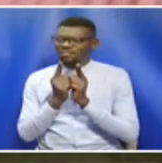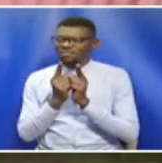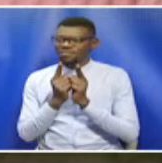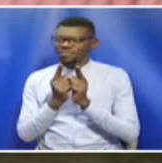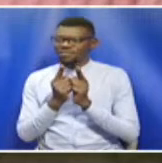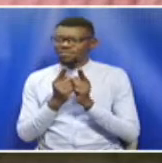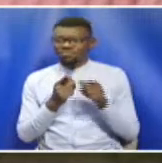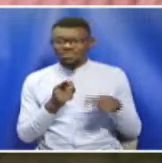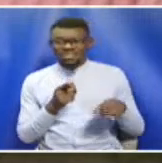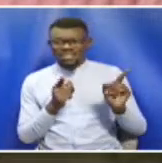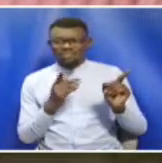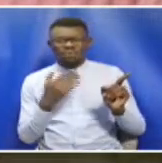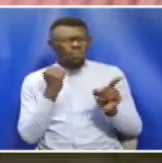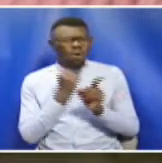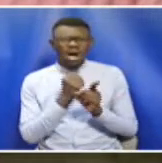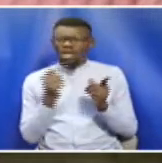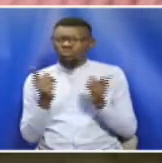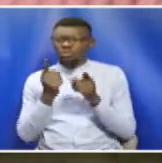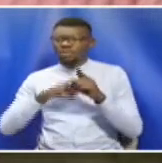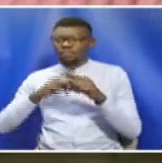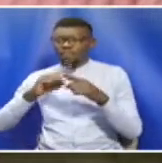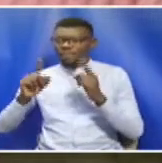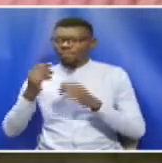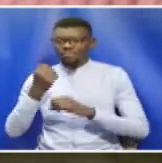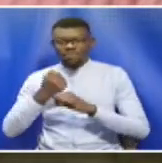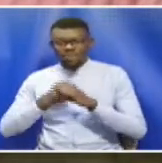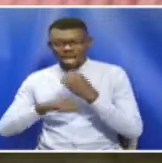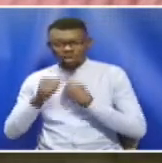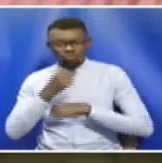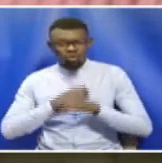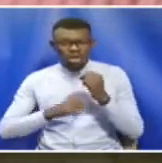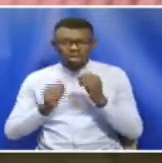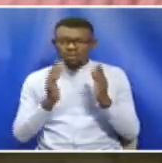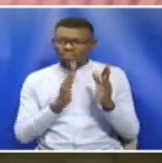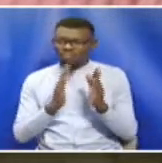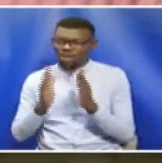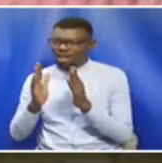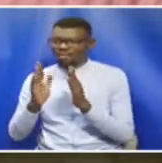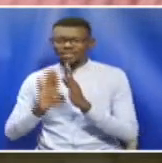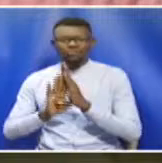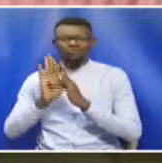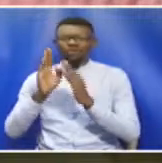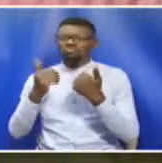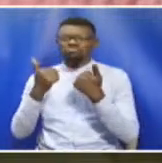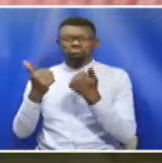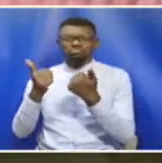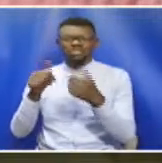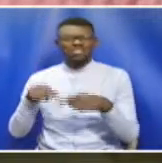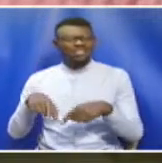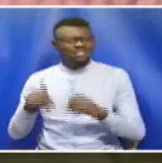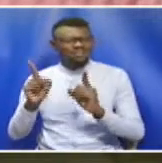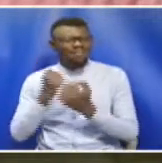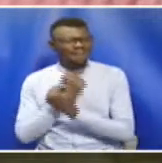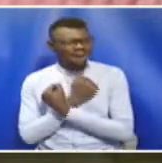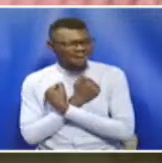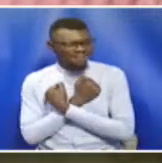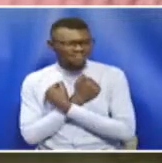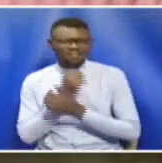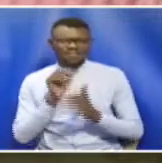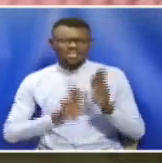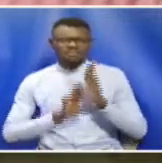lakini alifanya mambo haraka na mambo ya maendeleo. Alipenda maendeleo na alipendwa na watu sana.